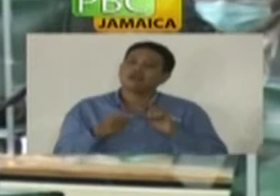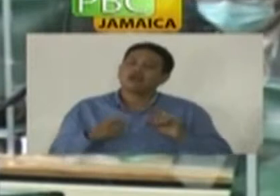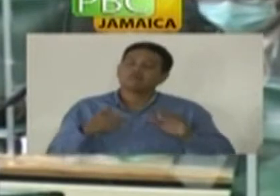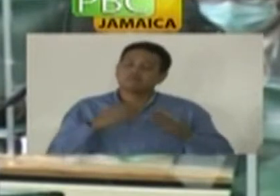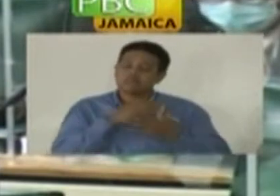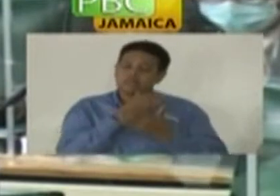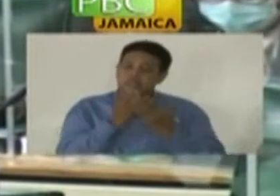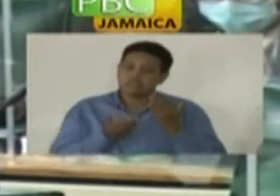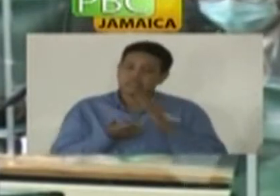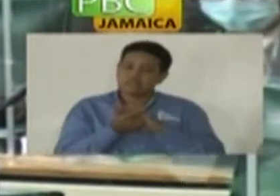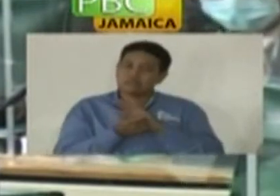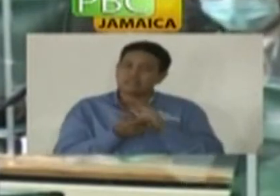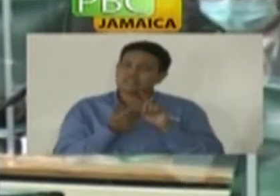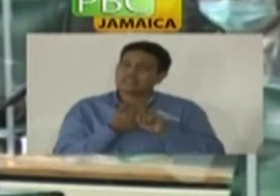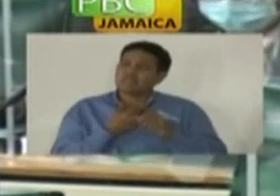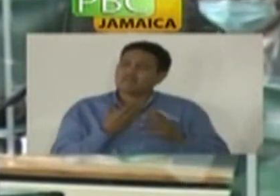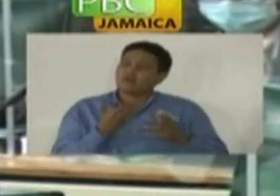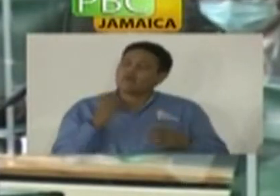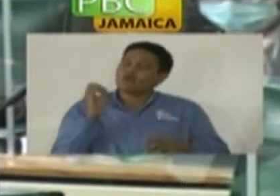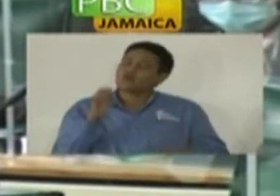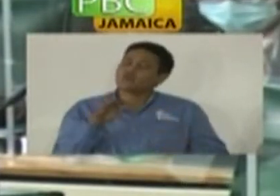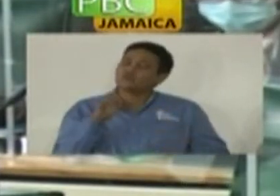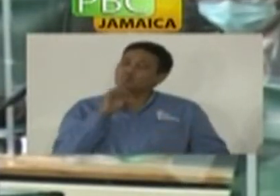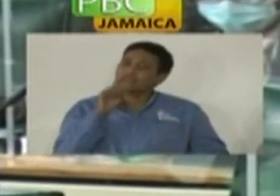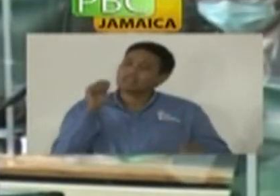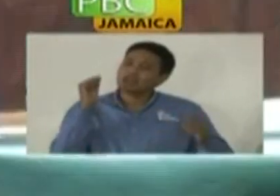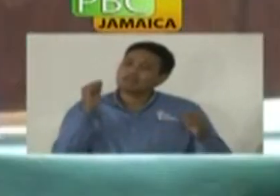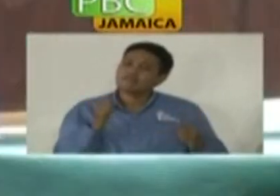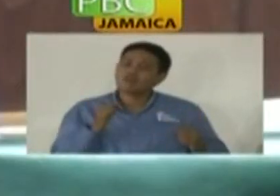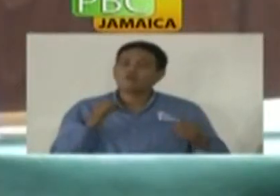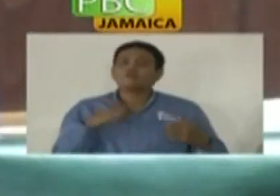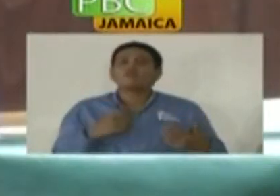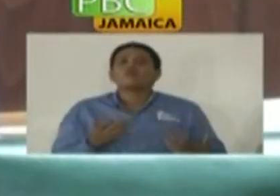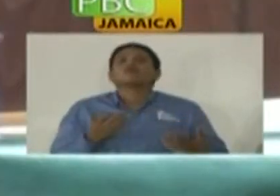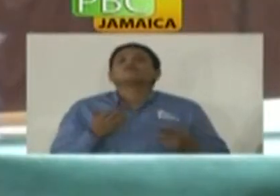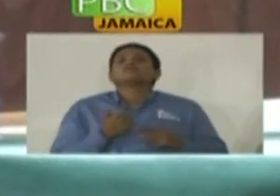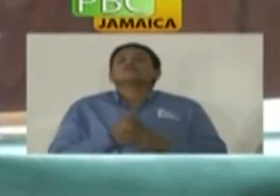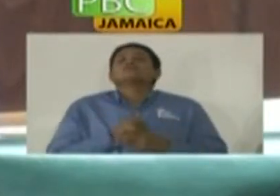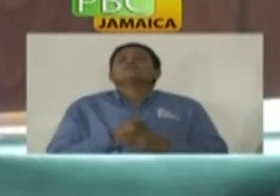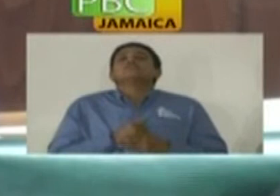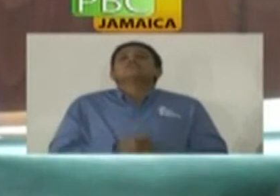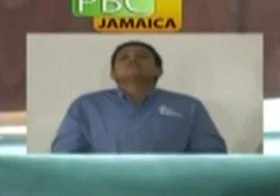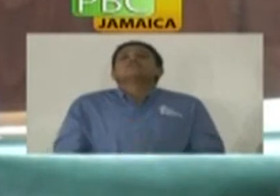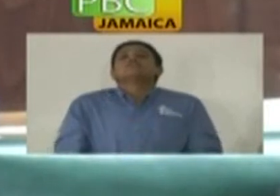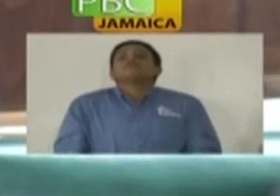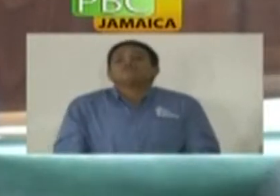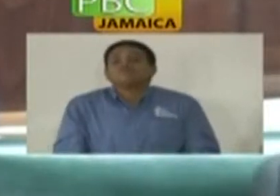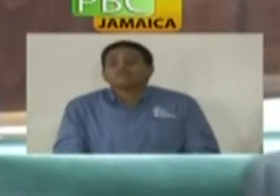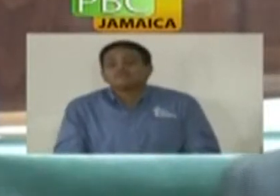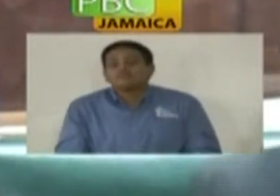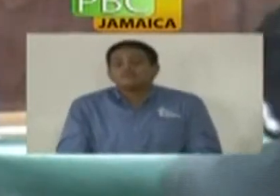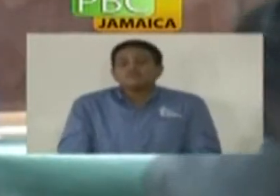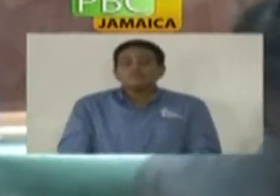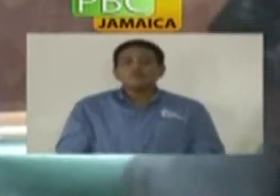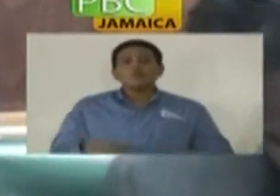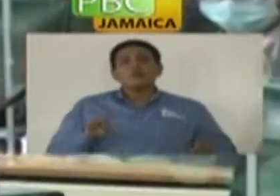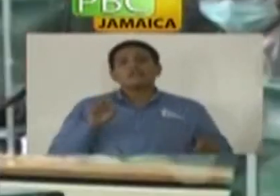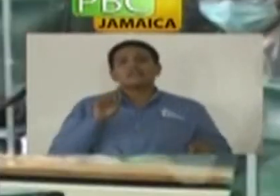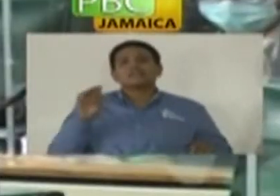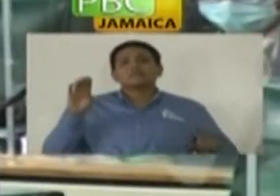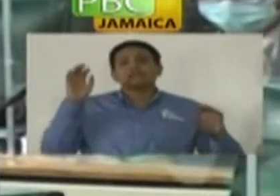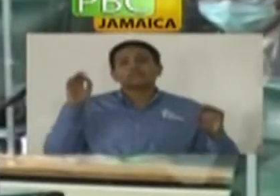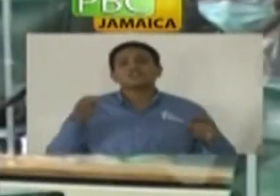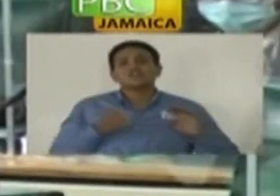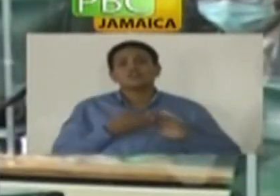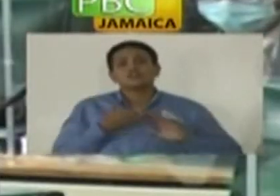bills. And I just want to reaffirm, Mr. President, that while database